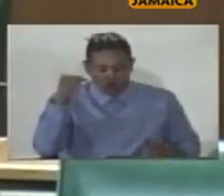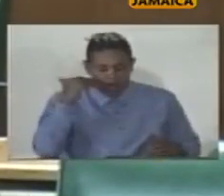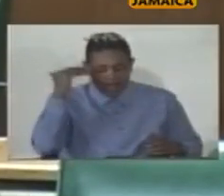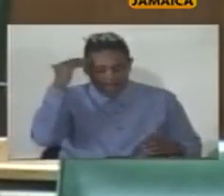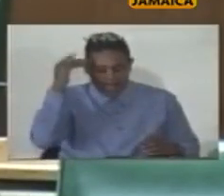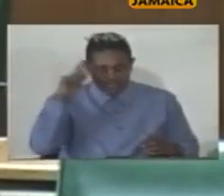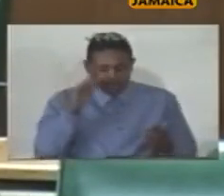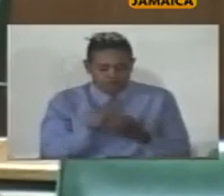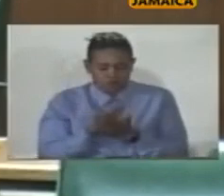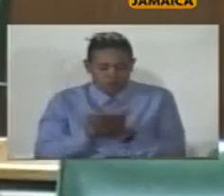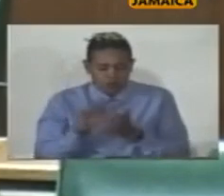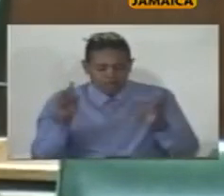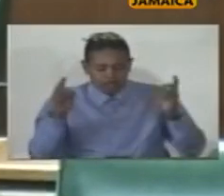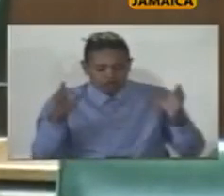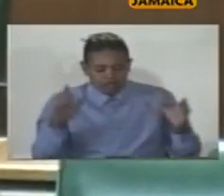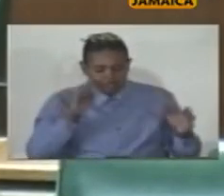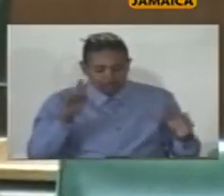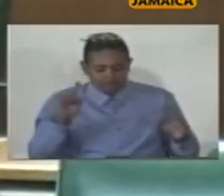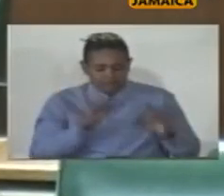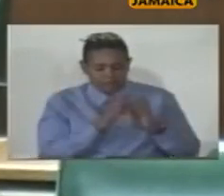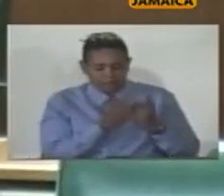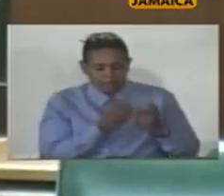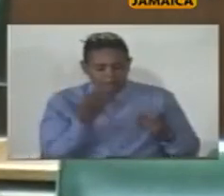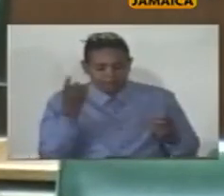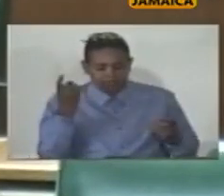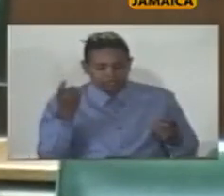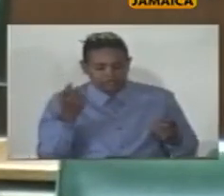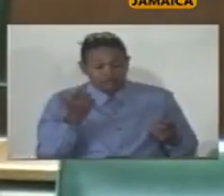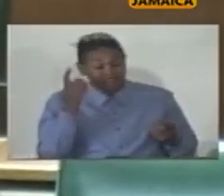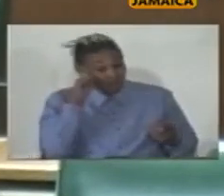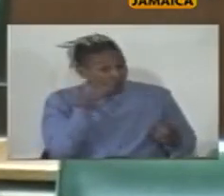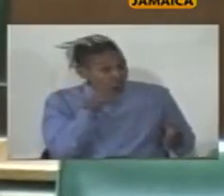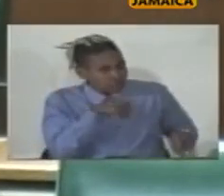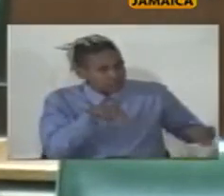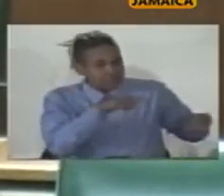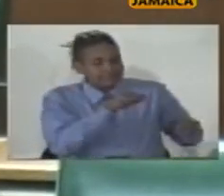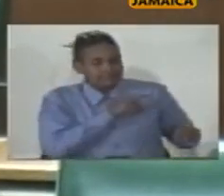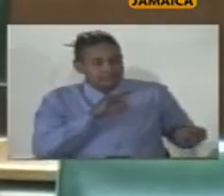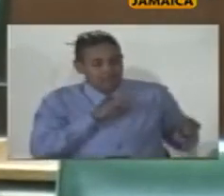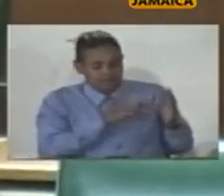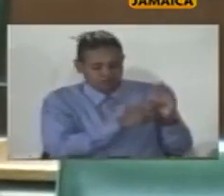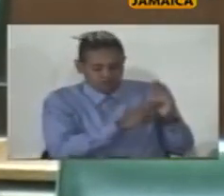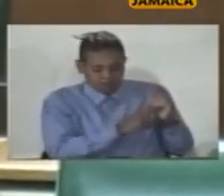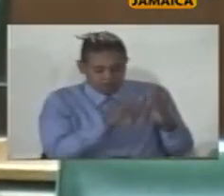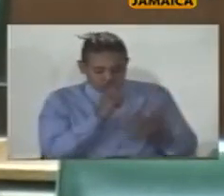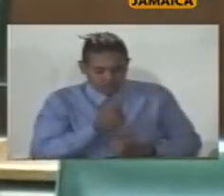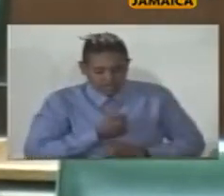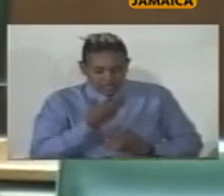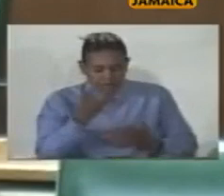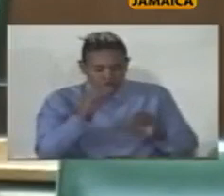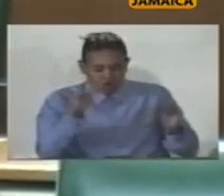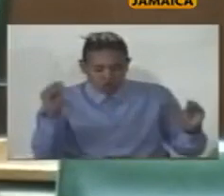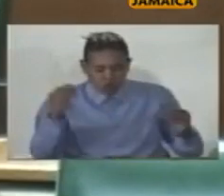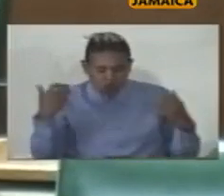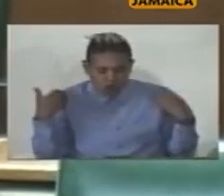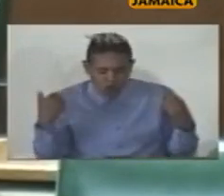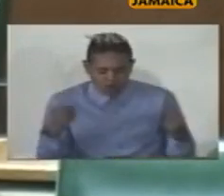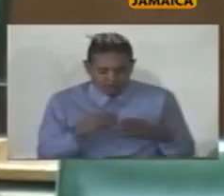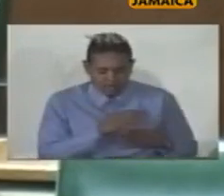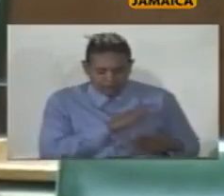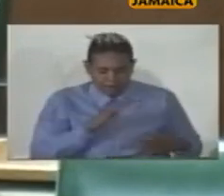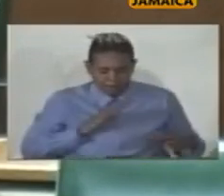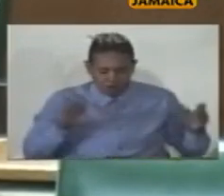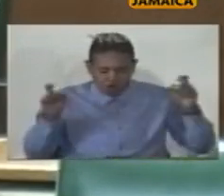of schools and directors of departments on behalf of the staff, expressing no confidence in the board